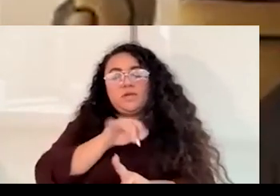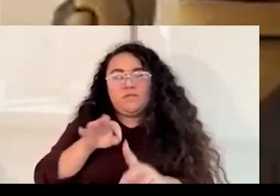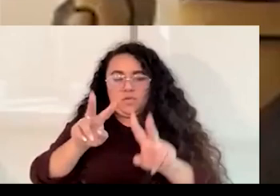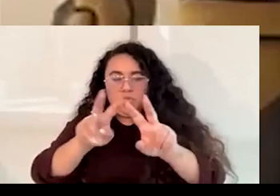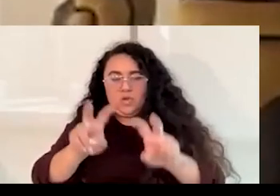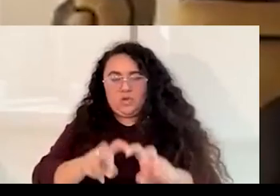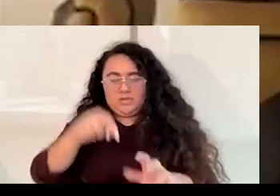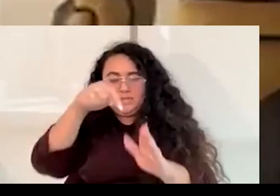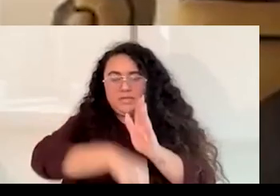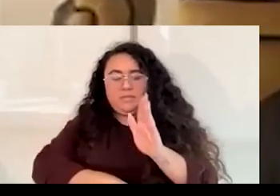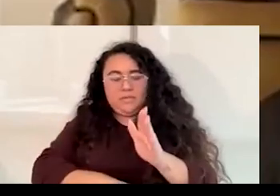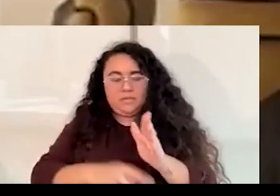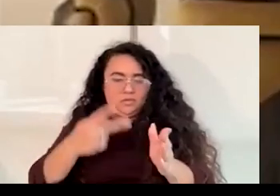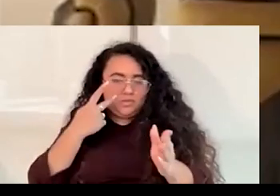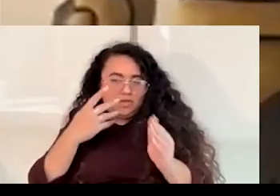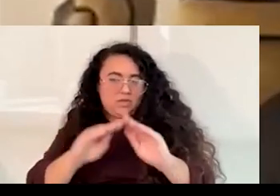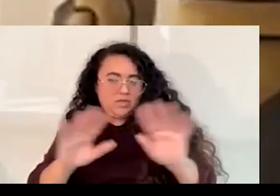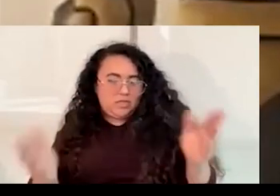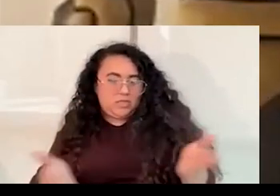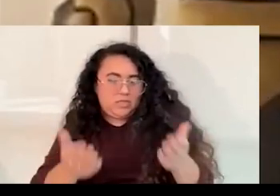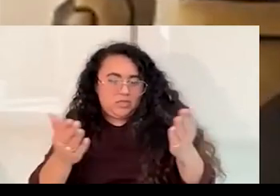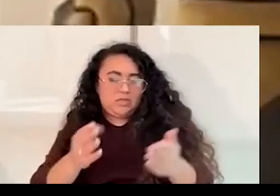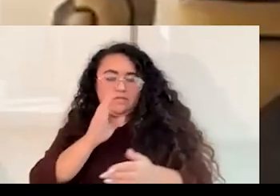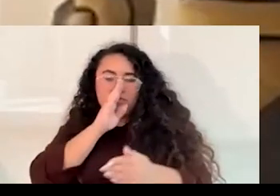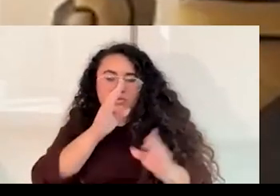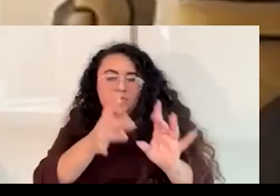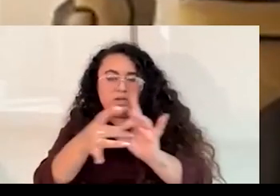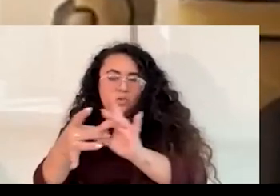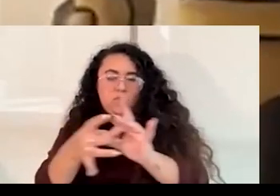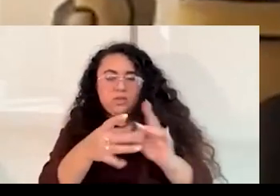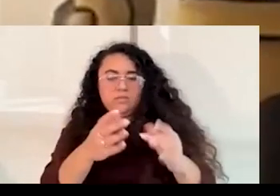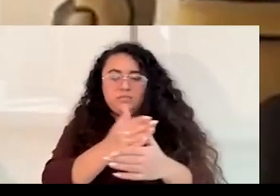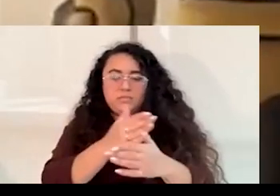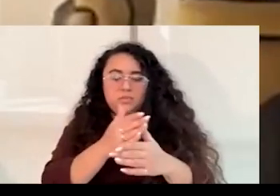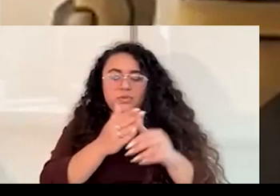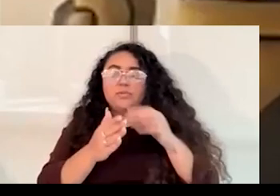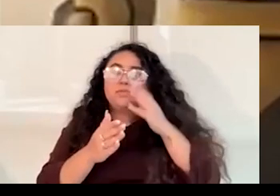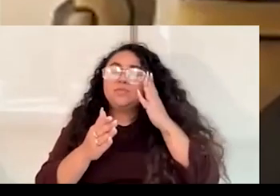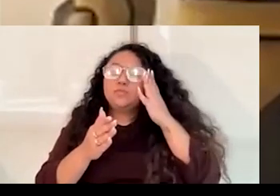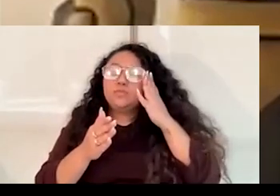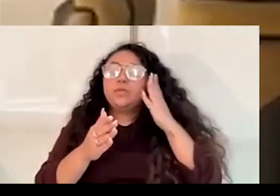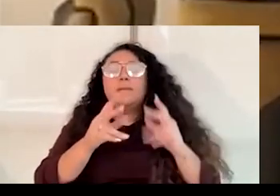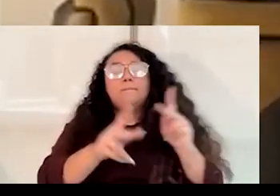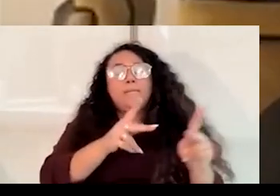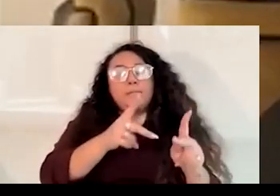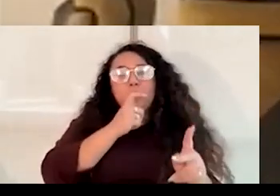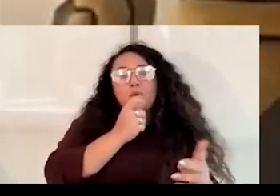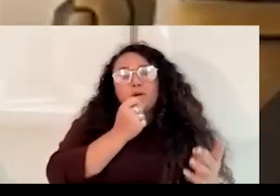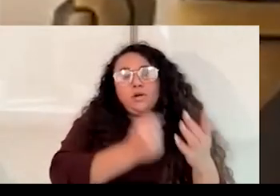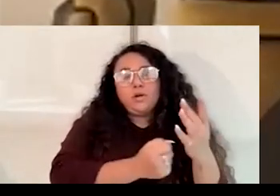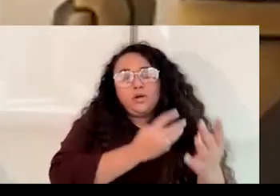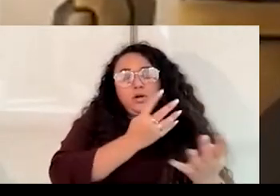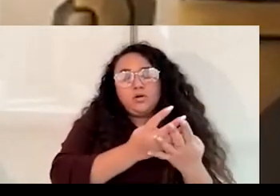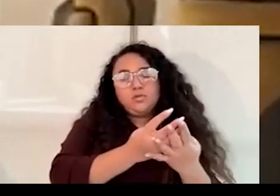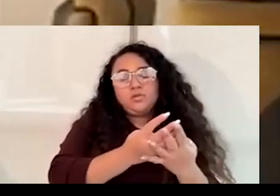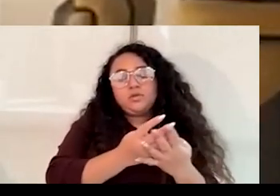it, as we saw here, there's a direct correlation between folks who are incarcerated for committing crimes and then